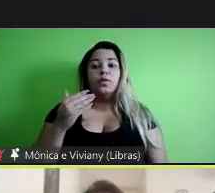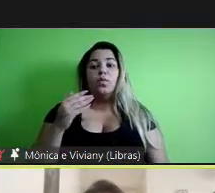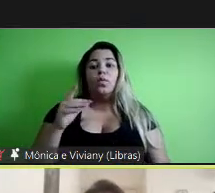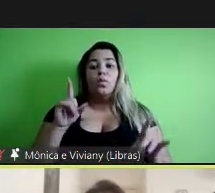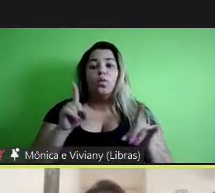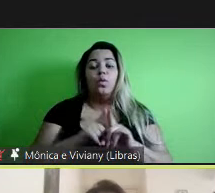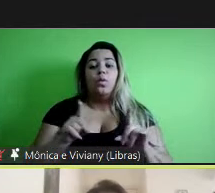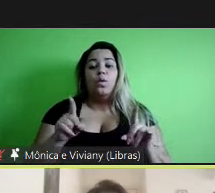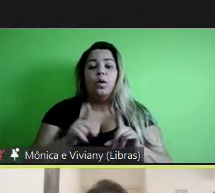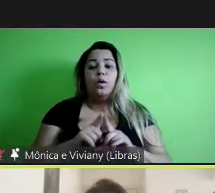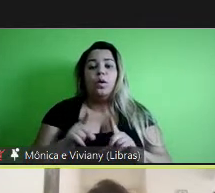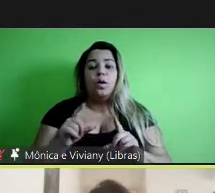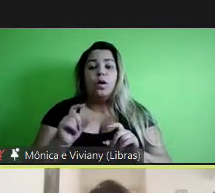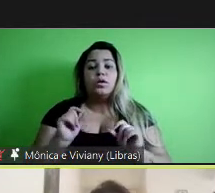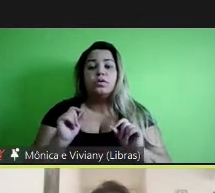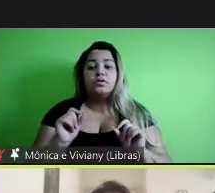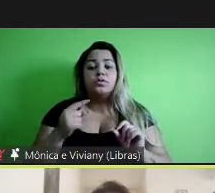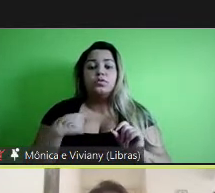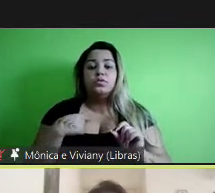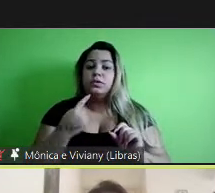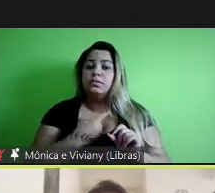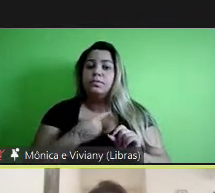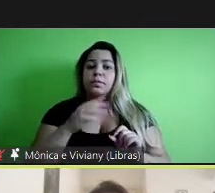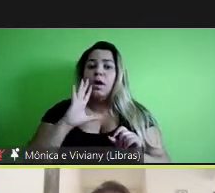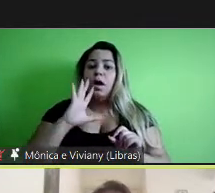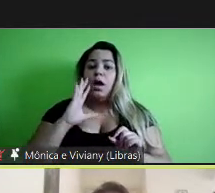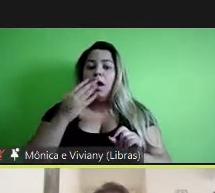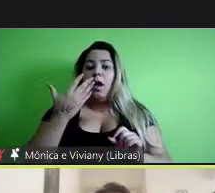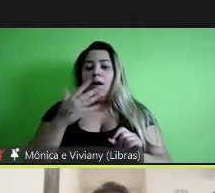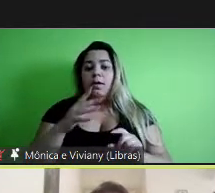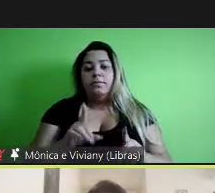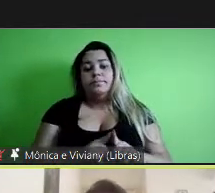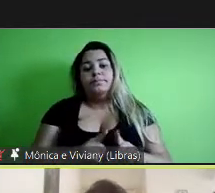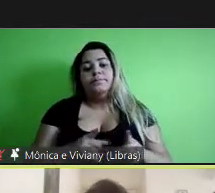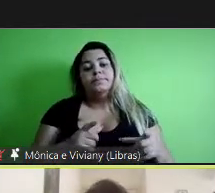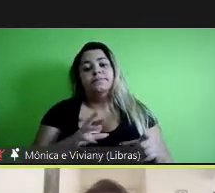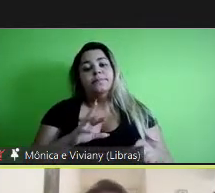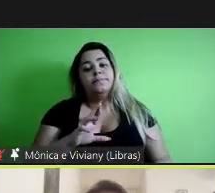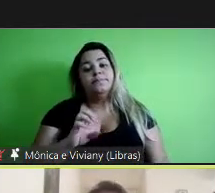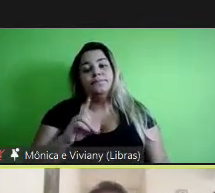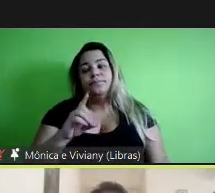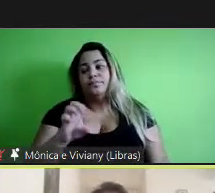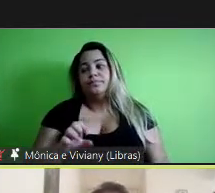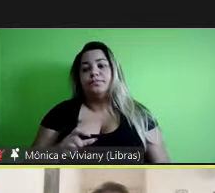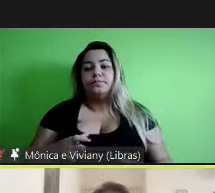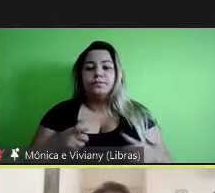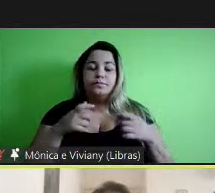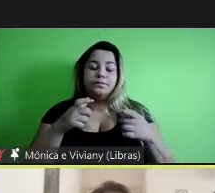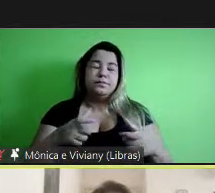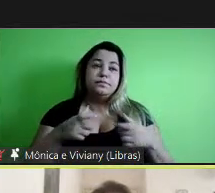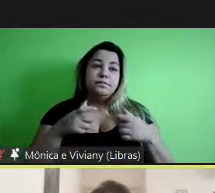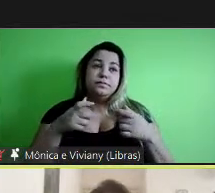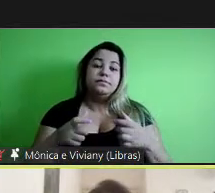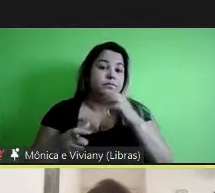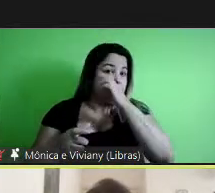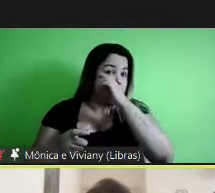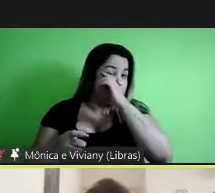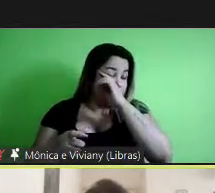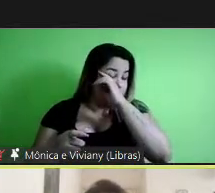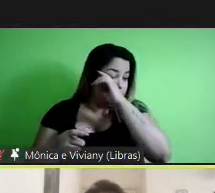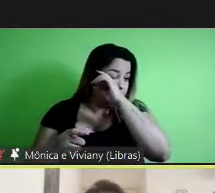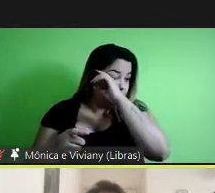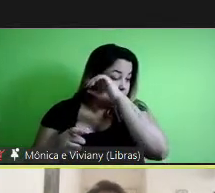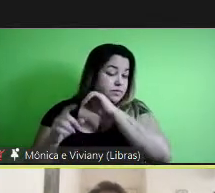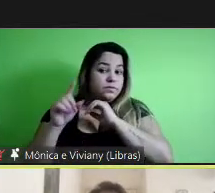we need to have contingency plans, and we need to think about the networks in food,